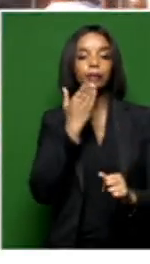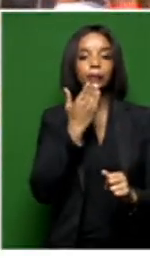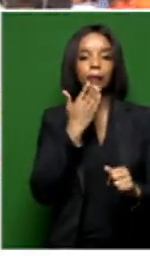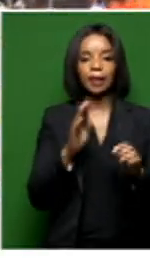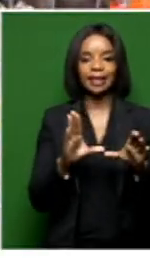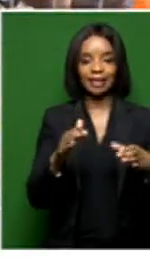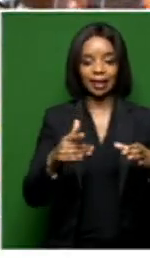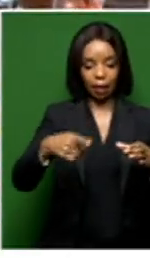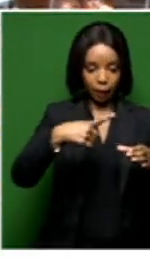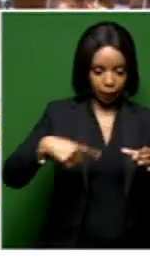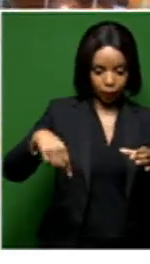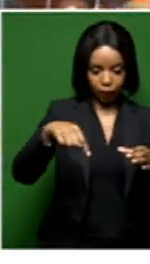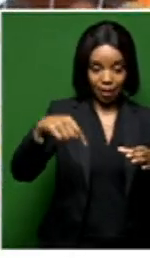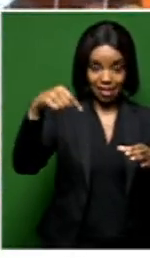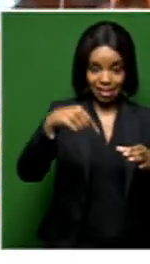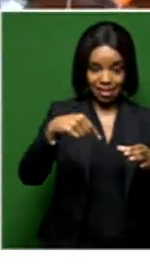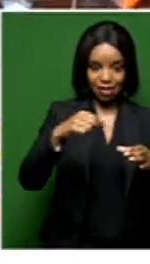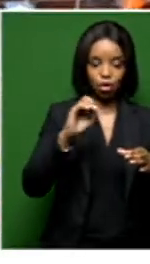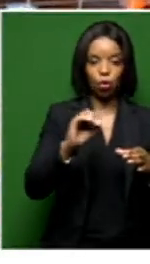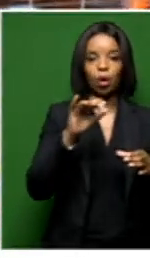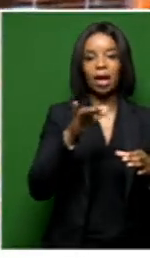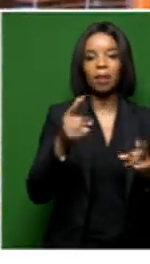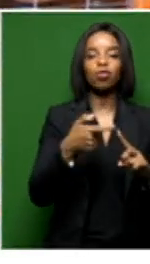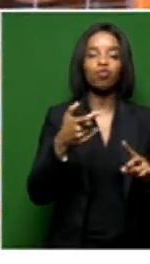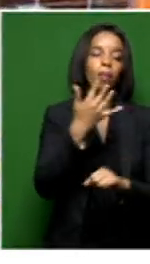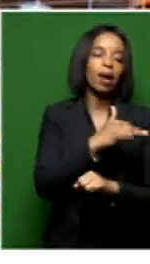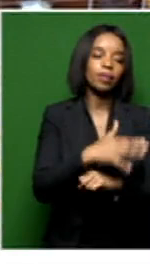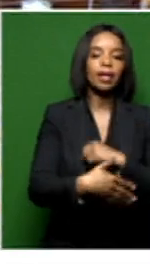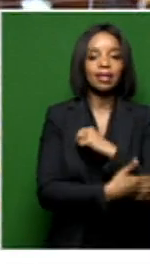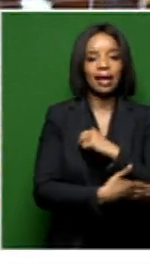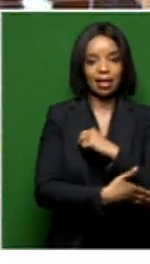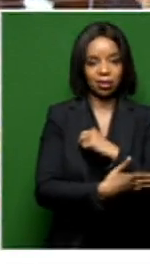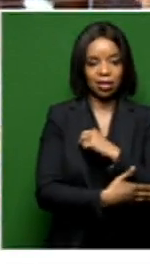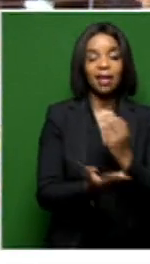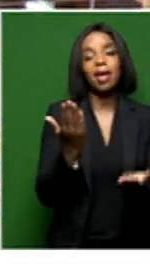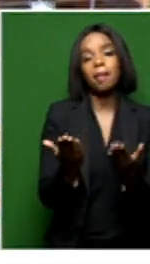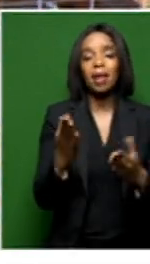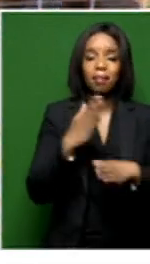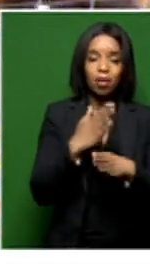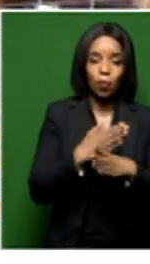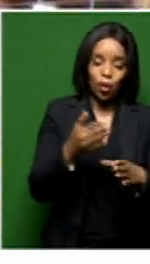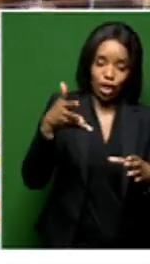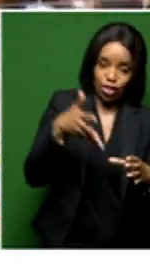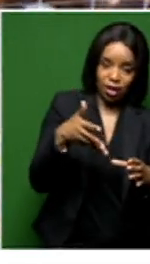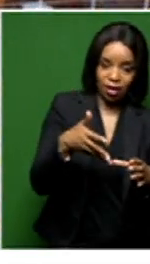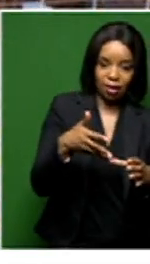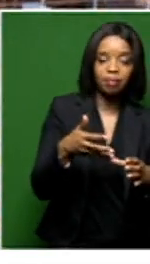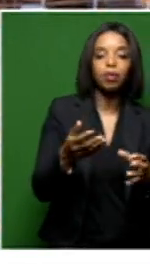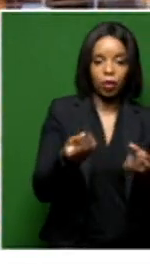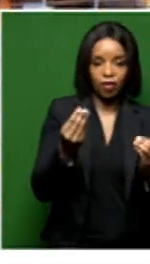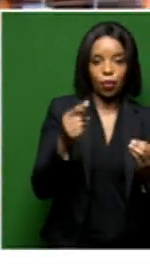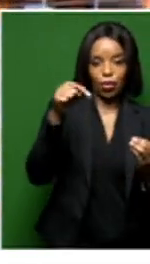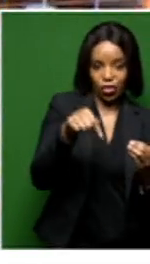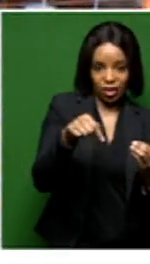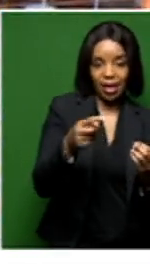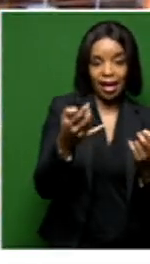this foreign you will find workers you'll find them. That is why we are now working closely